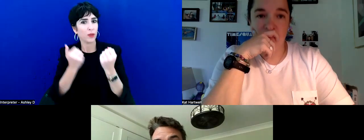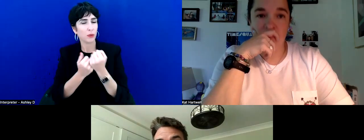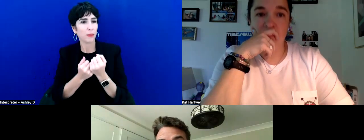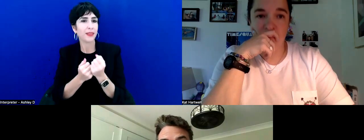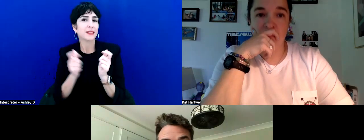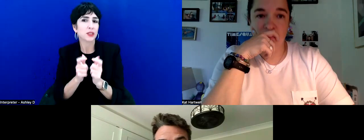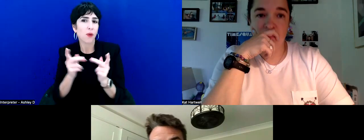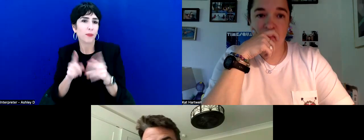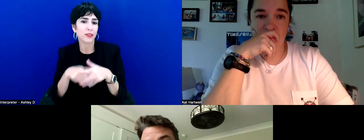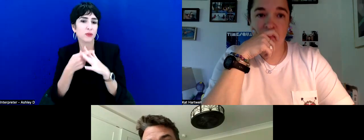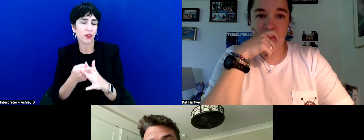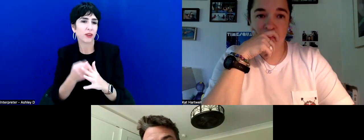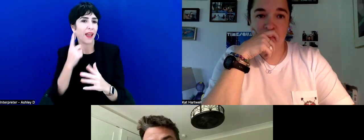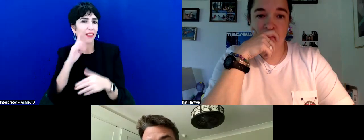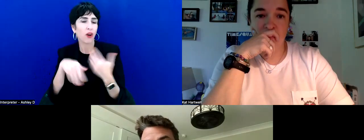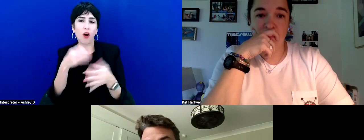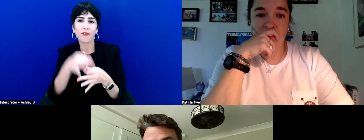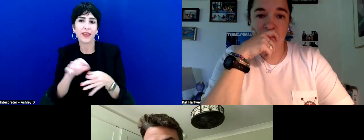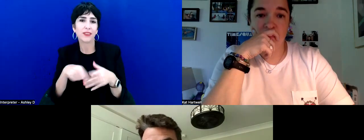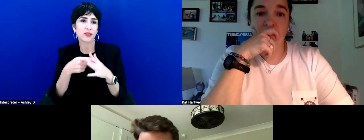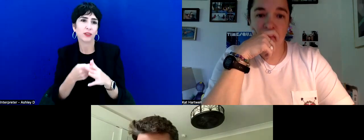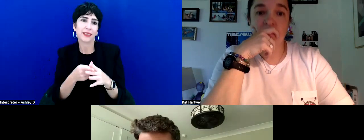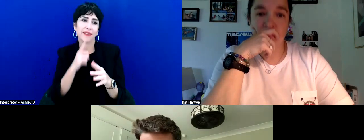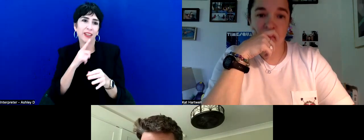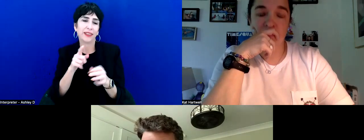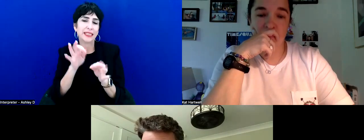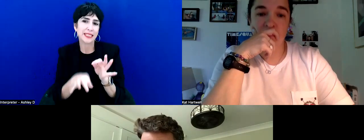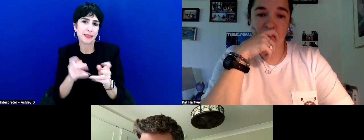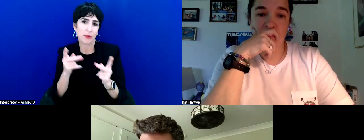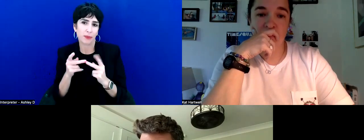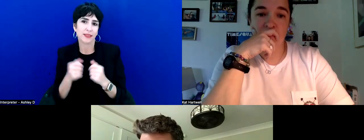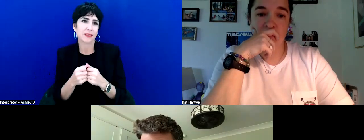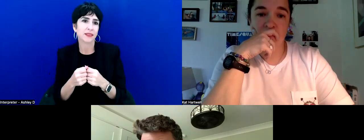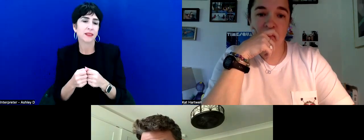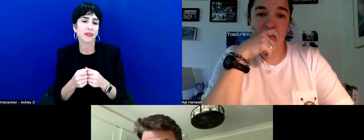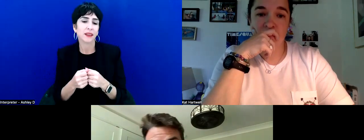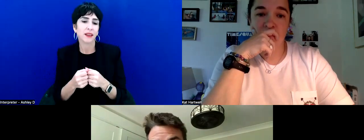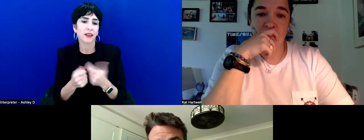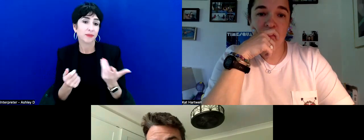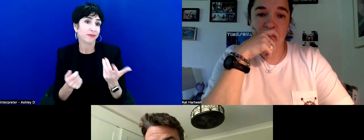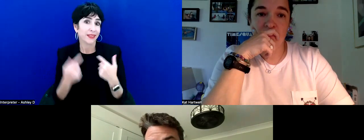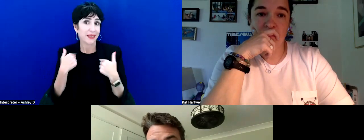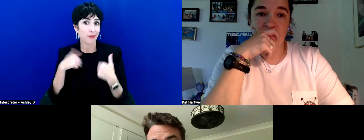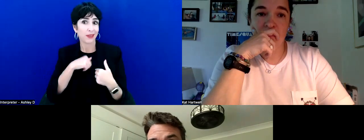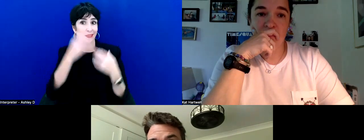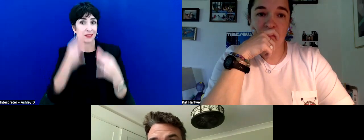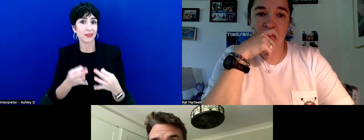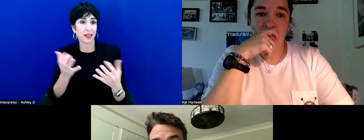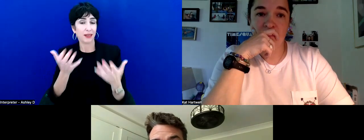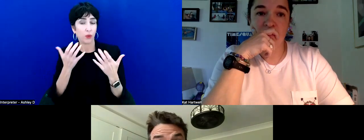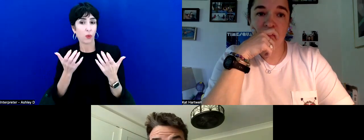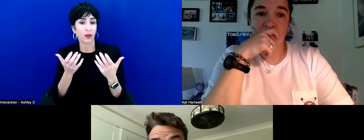start. And I think all faith starts at a very small place. And it's up to us to decide if we want